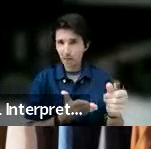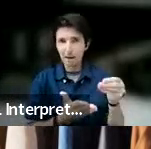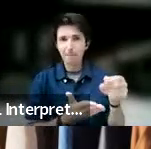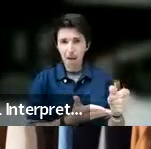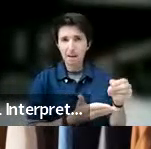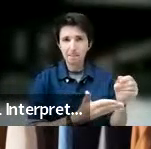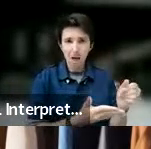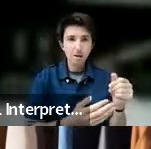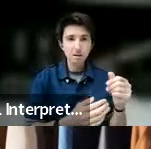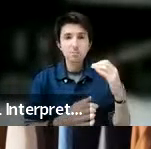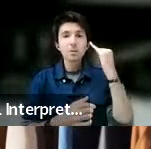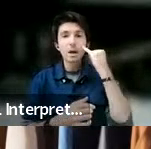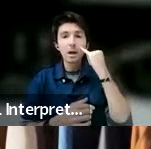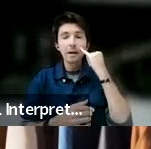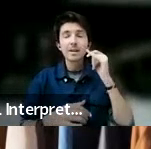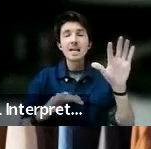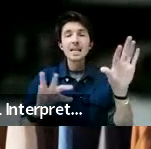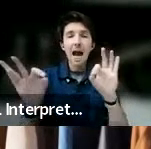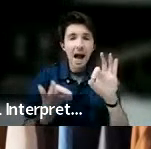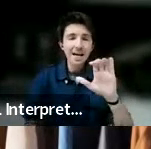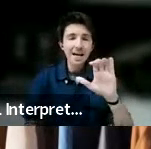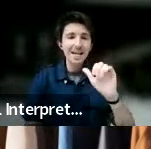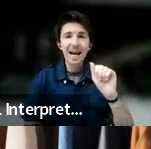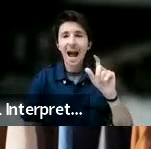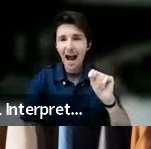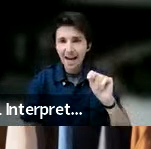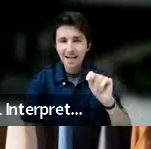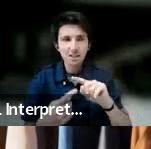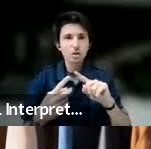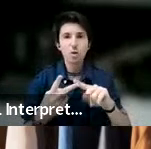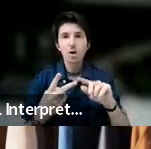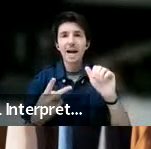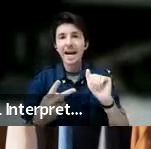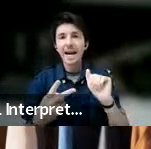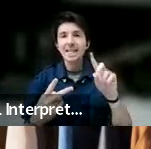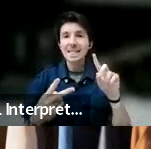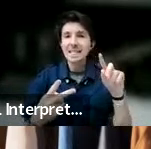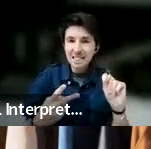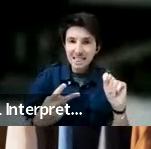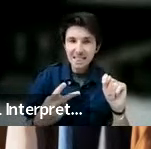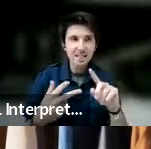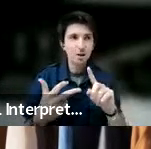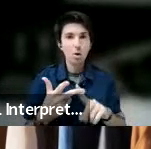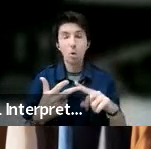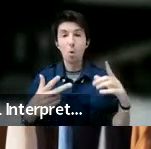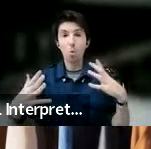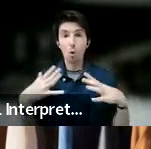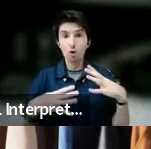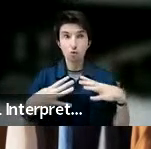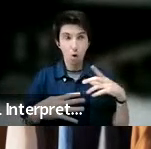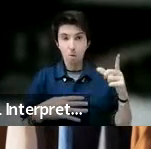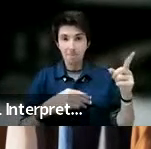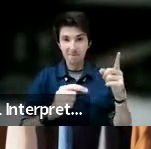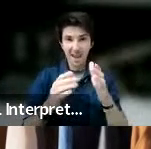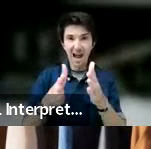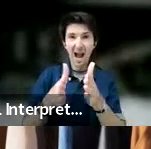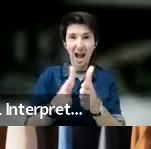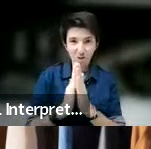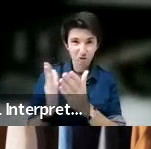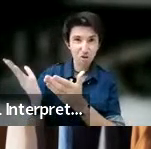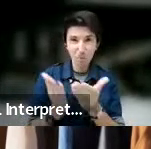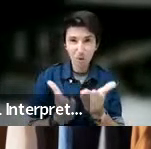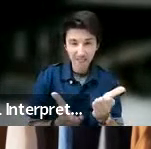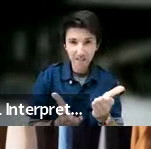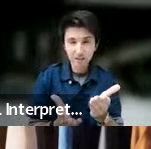AD team, or actually someone specifically in wardrobe to bring options or choices, they're looking for